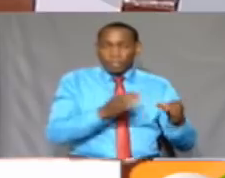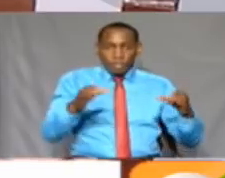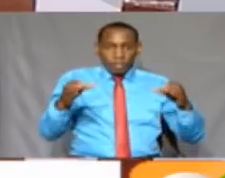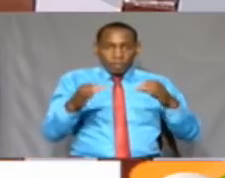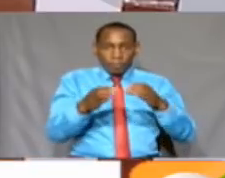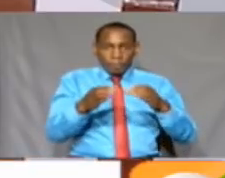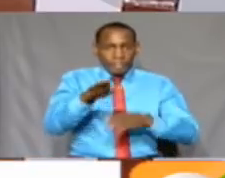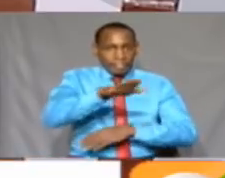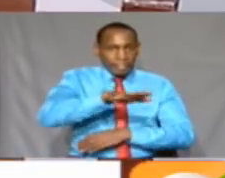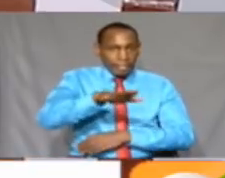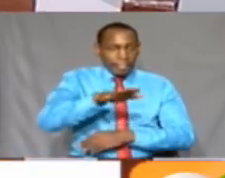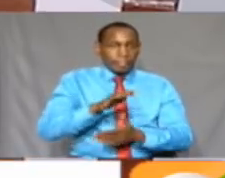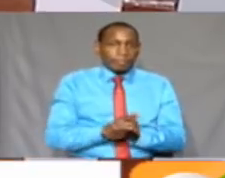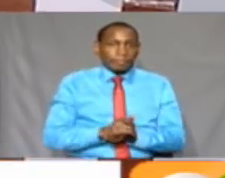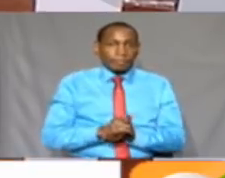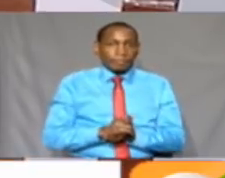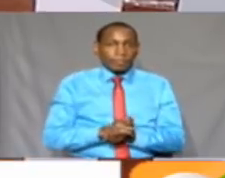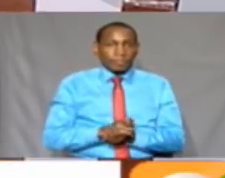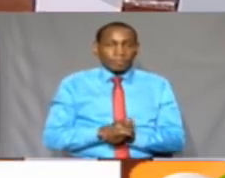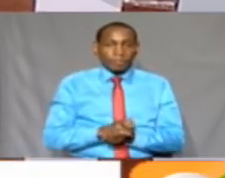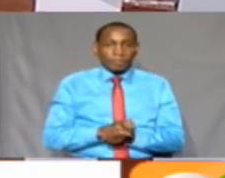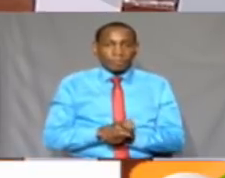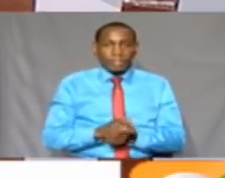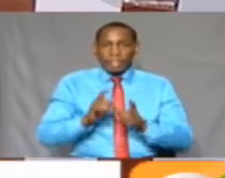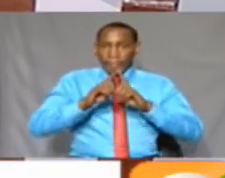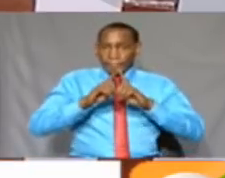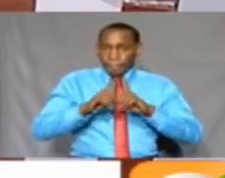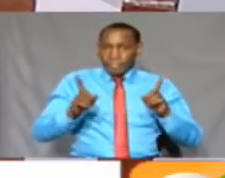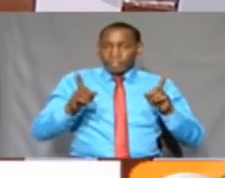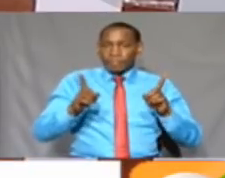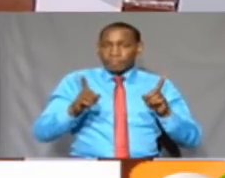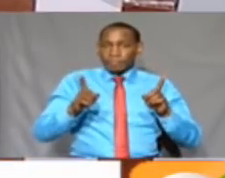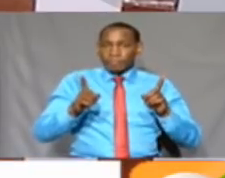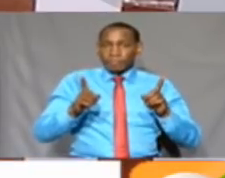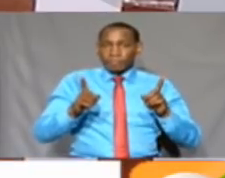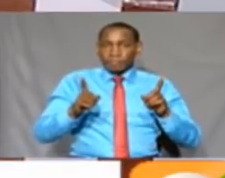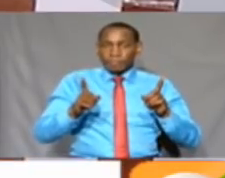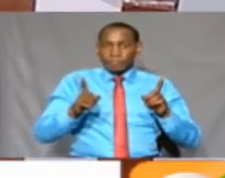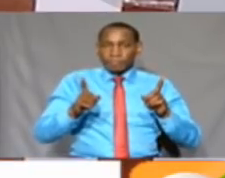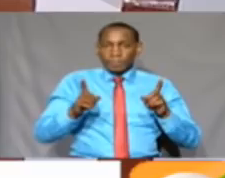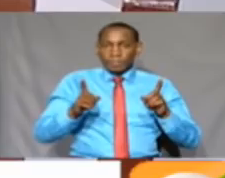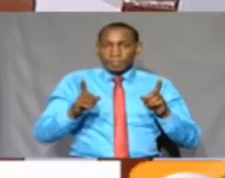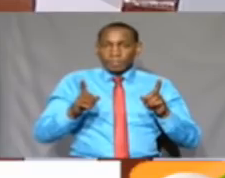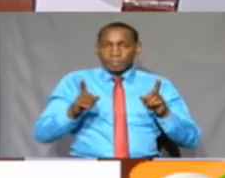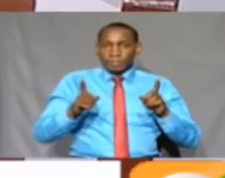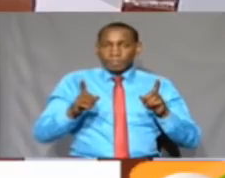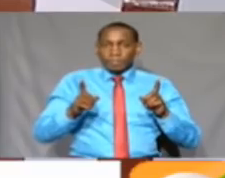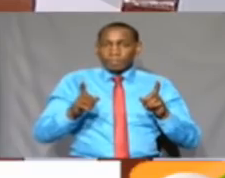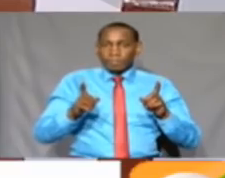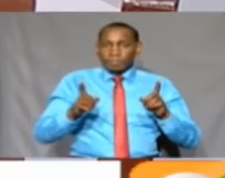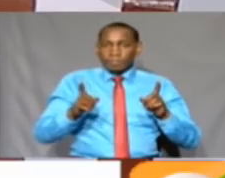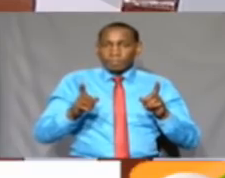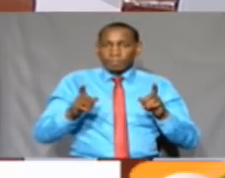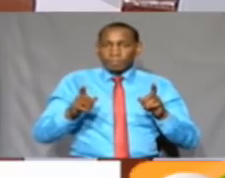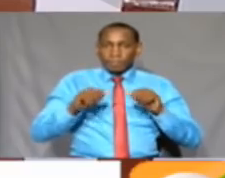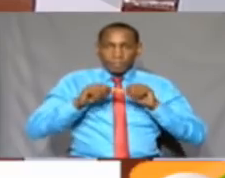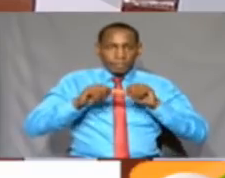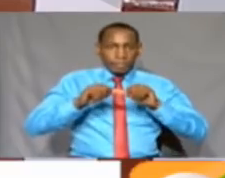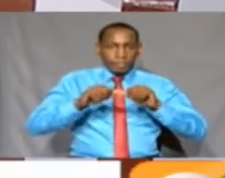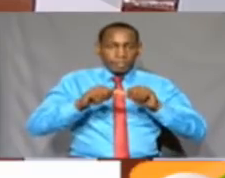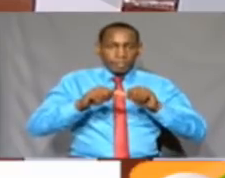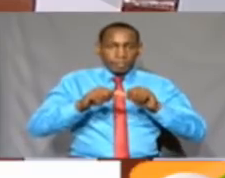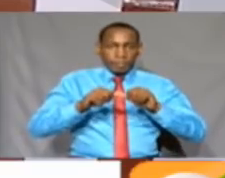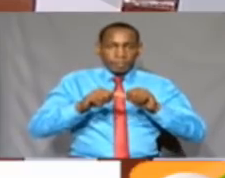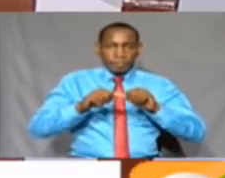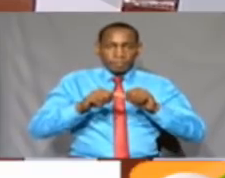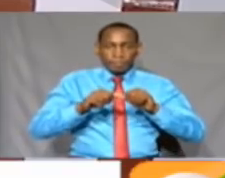marginalized areas. Hmm. Yeah, but then he leaves, I can't remember the wording, but he leaves, I think,